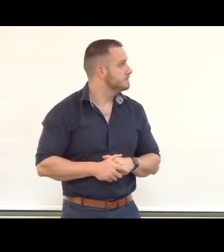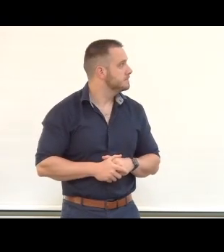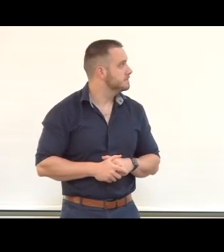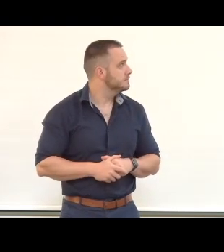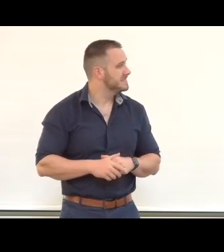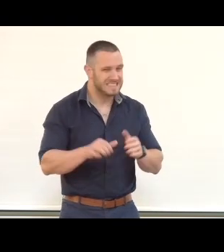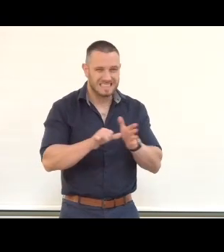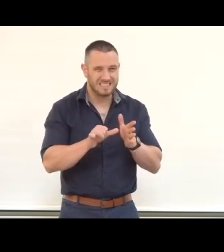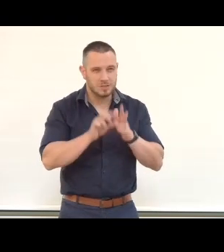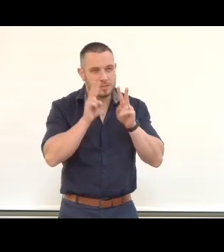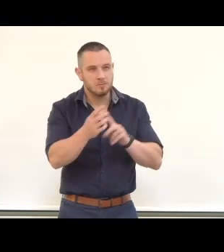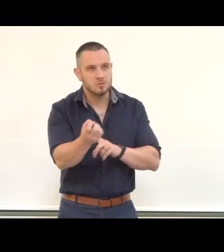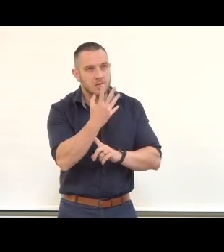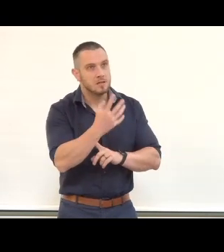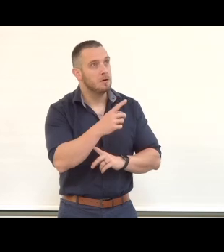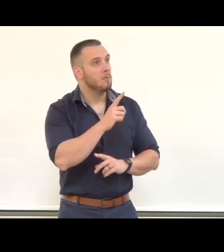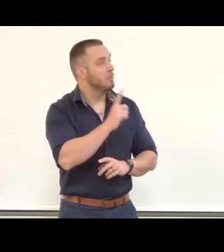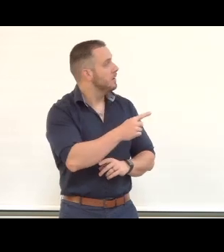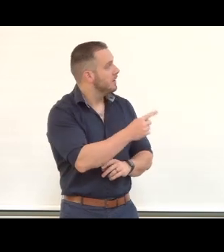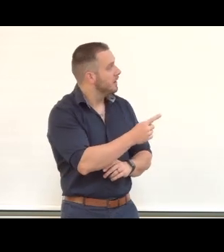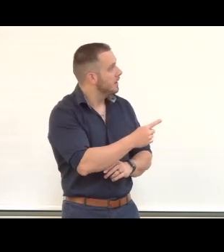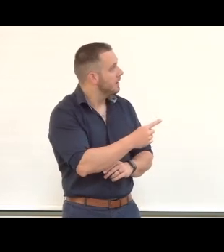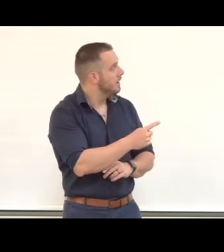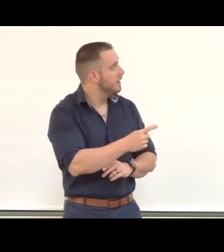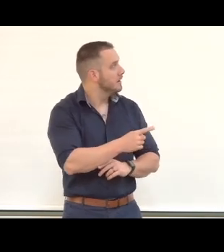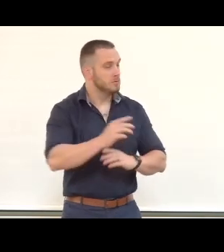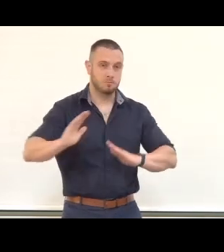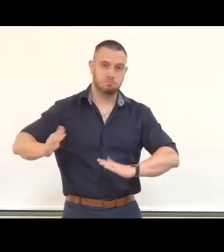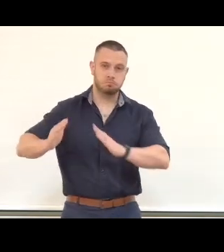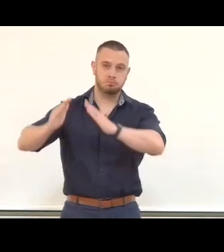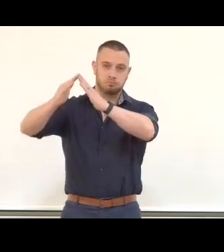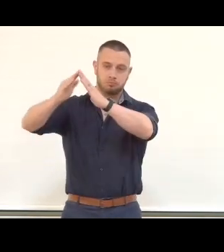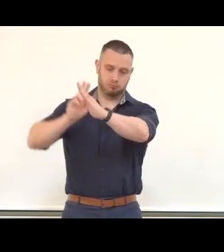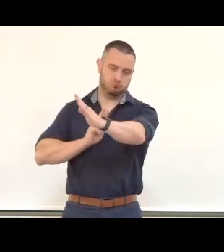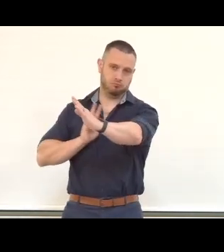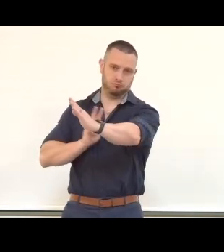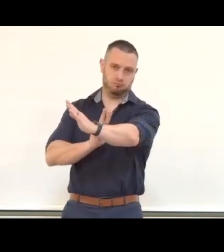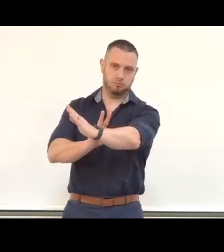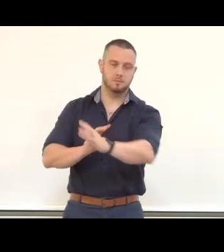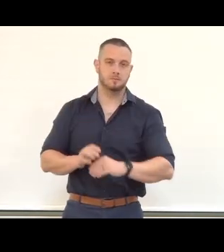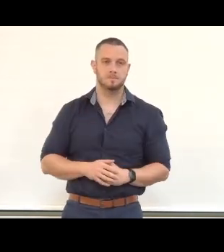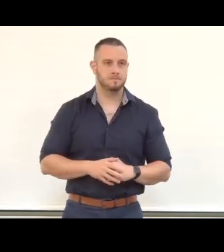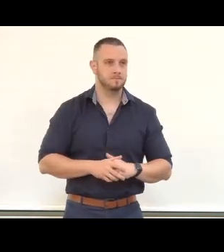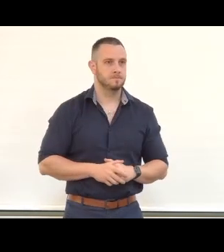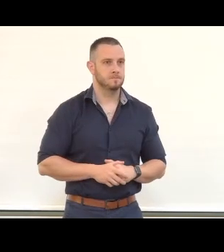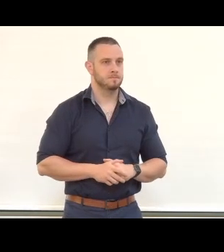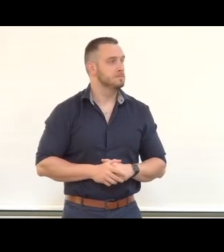It's a bit hard to see the projection, but there's the massive summit behind the astronauts returning from EVA.